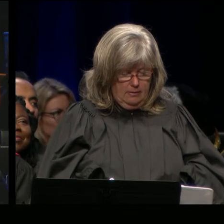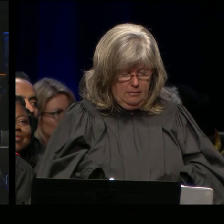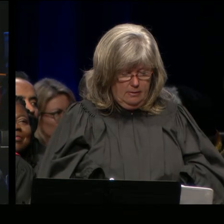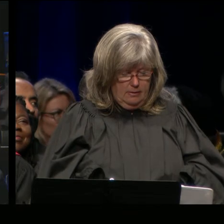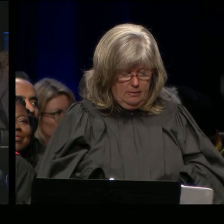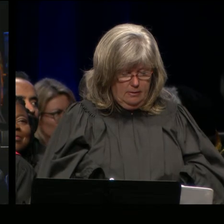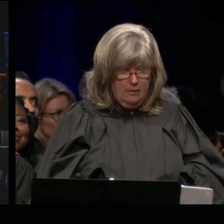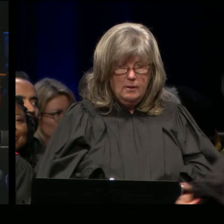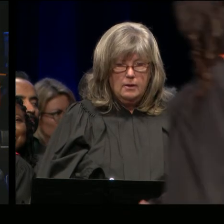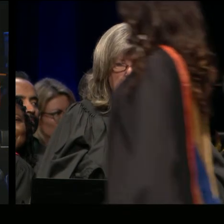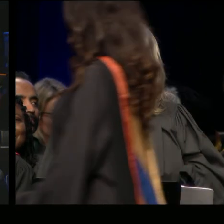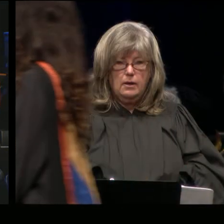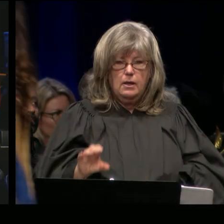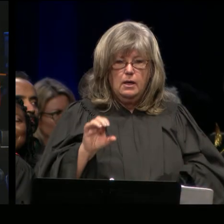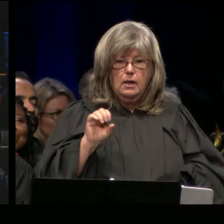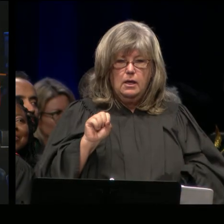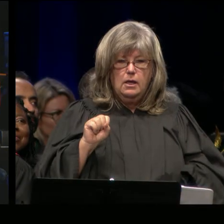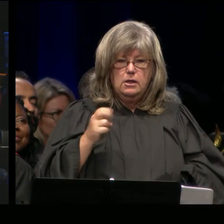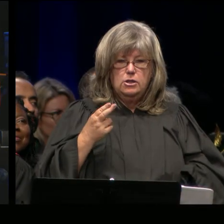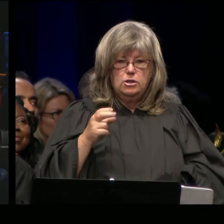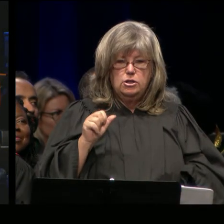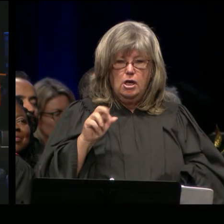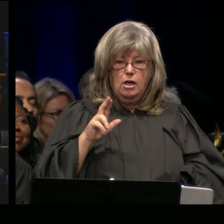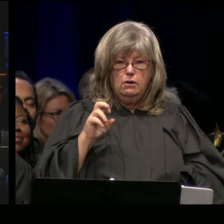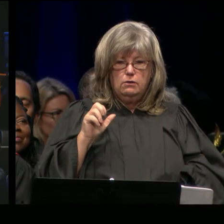Shaherzad Azarian Pur Esfahani.